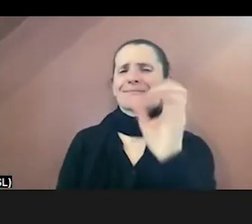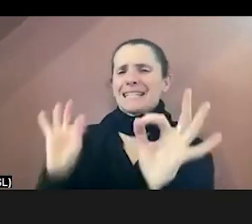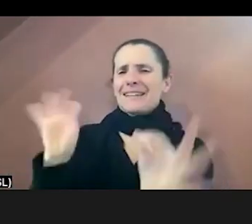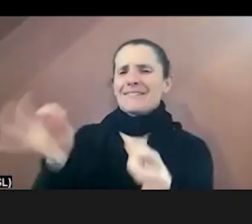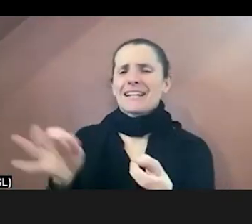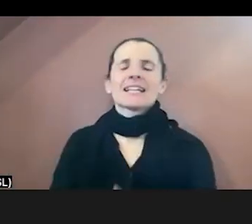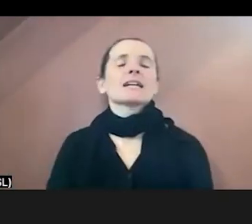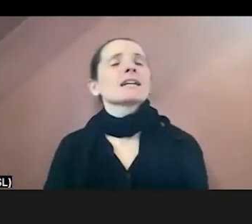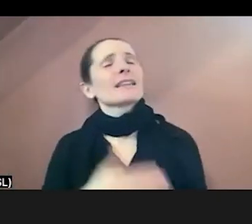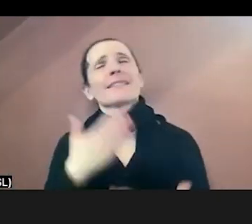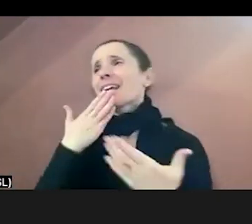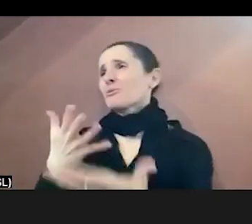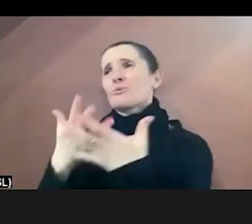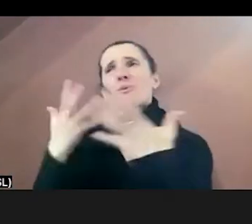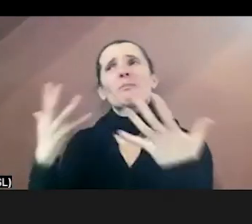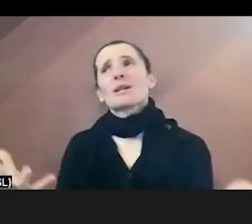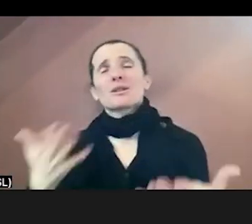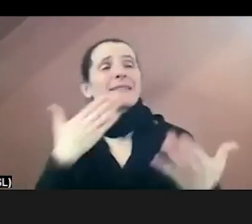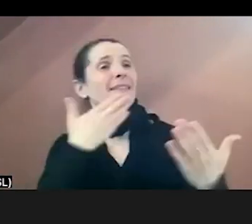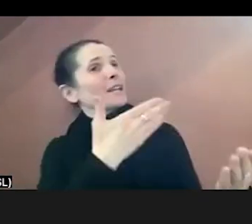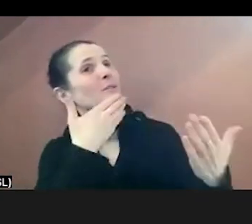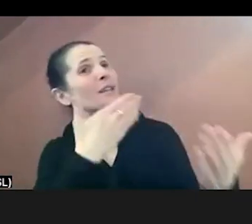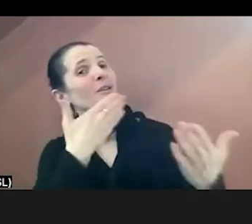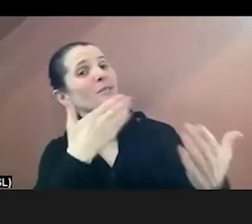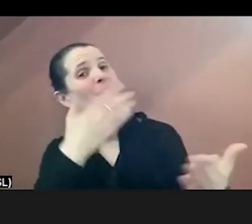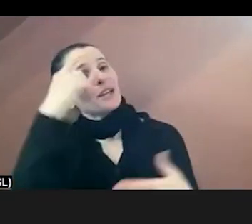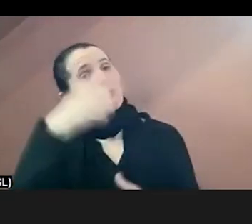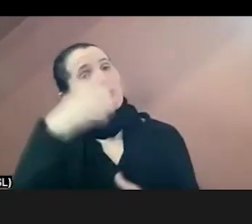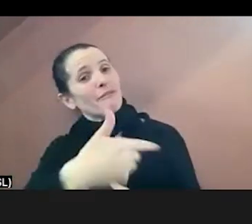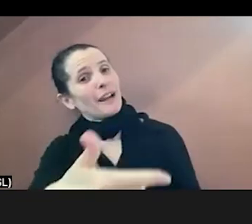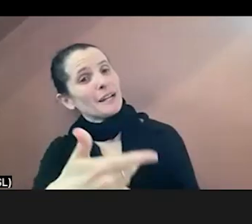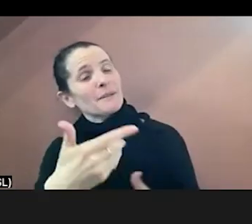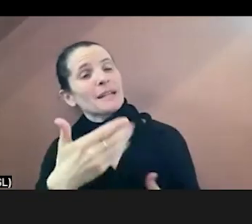you so much. Thank you. Appreciate you. Thank you for inviting me. Thank you for your patience.